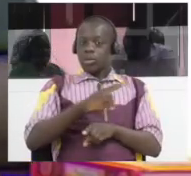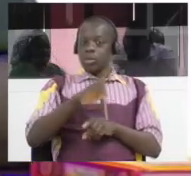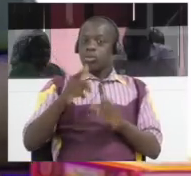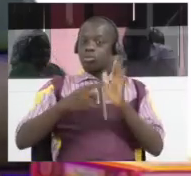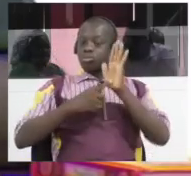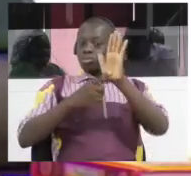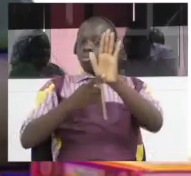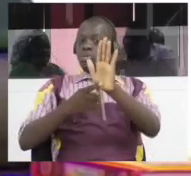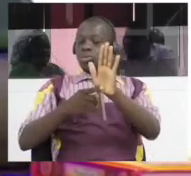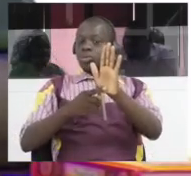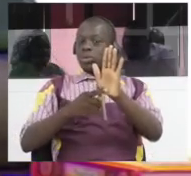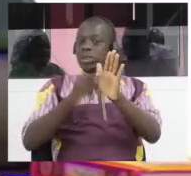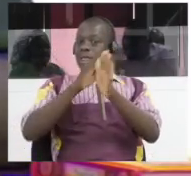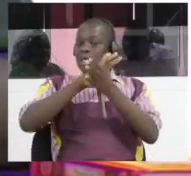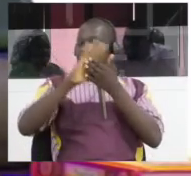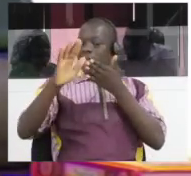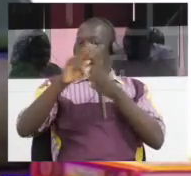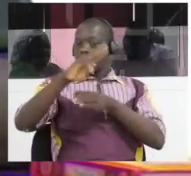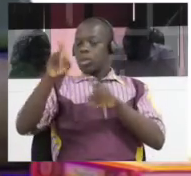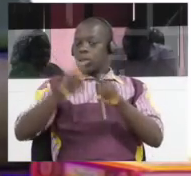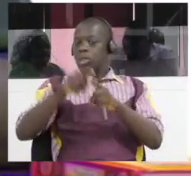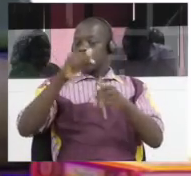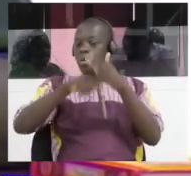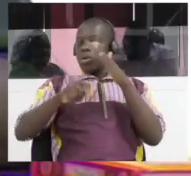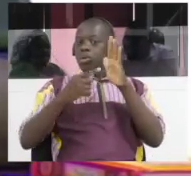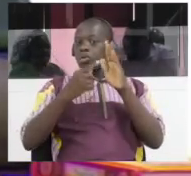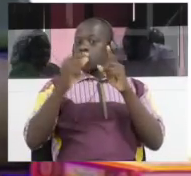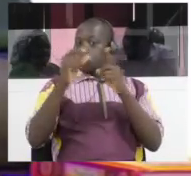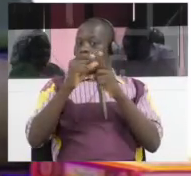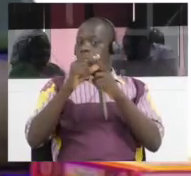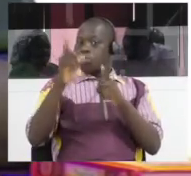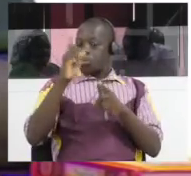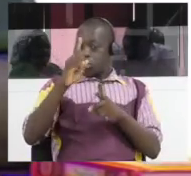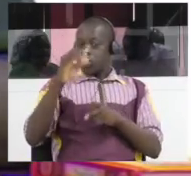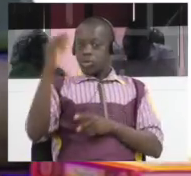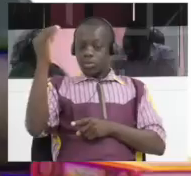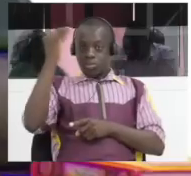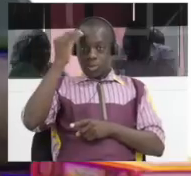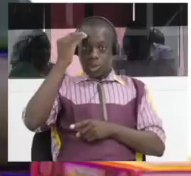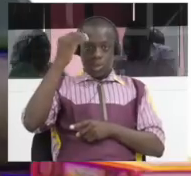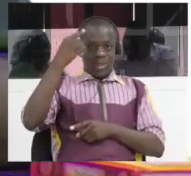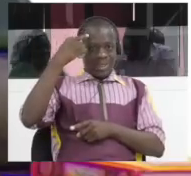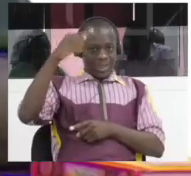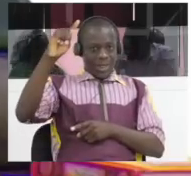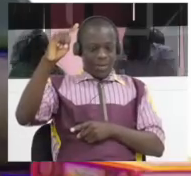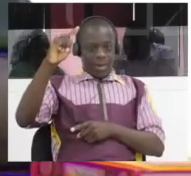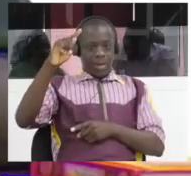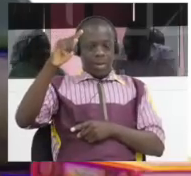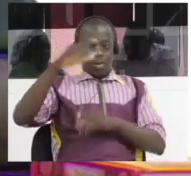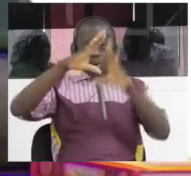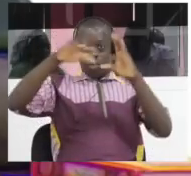Well, explicitly not in words, you know, but as mature and sensible officers, you